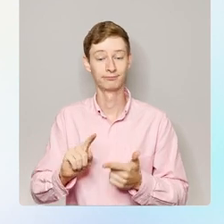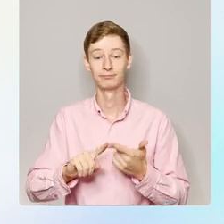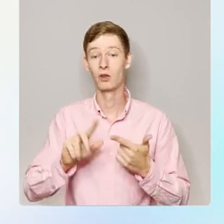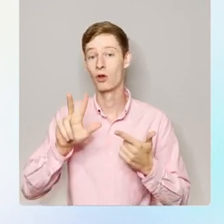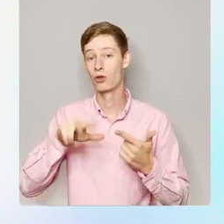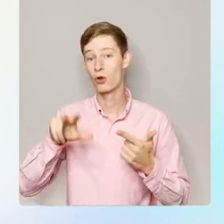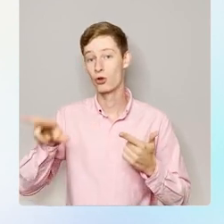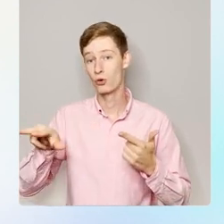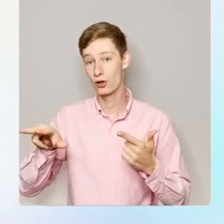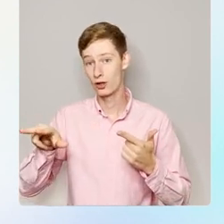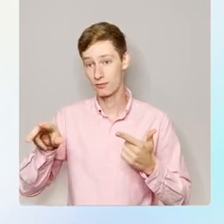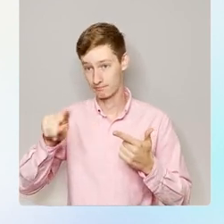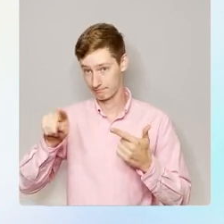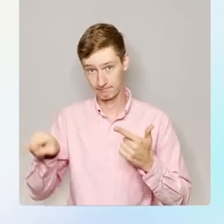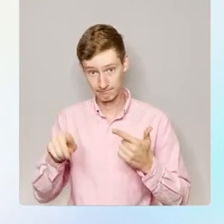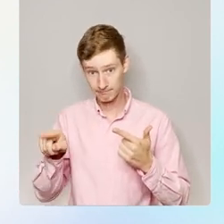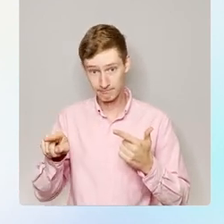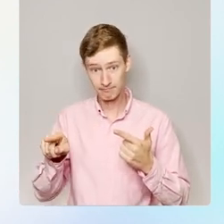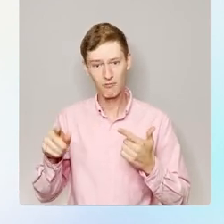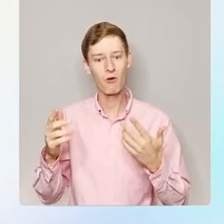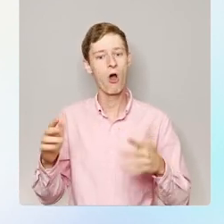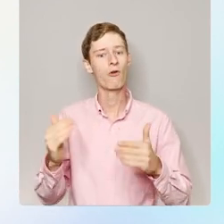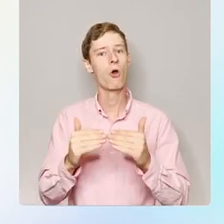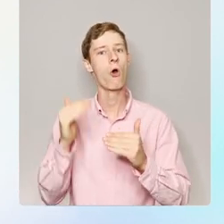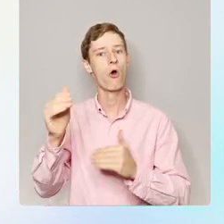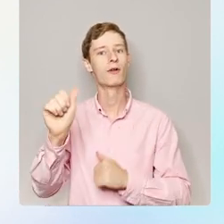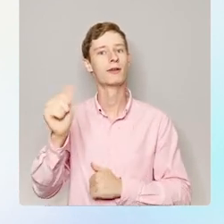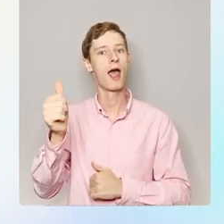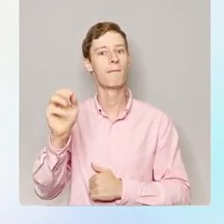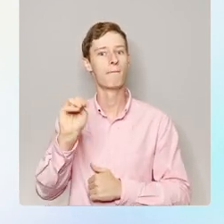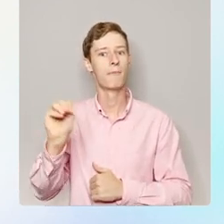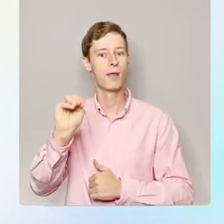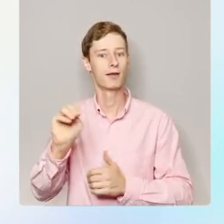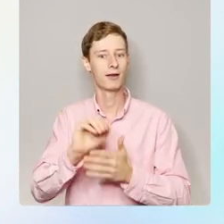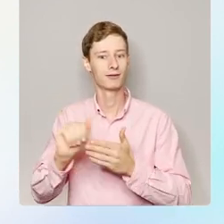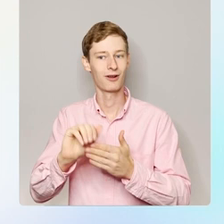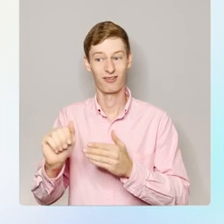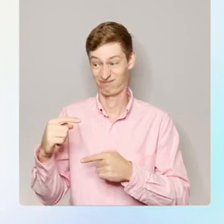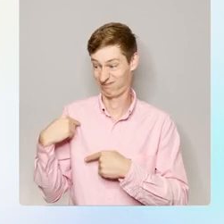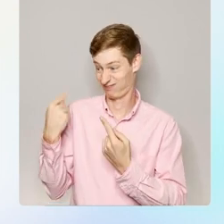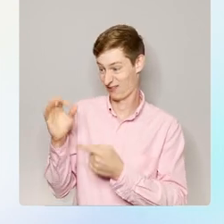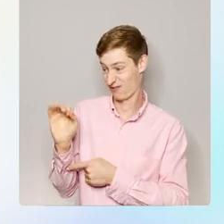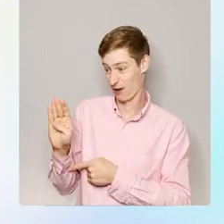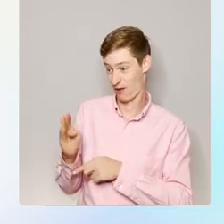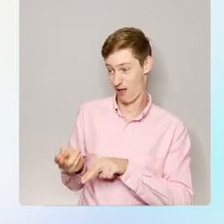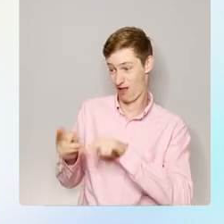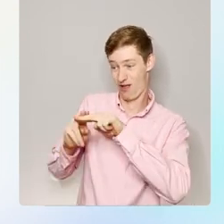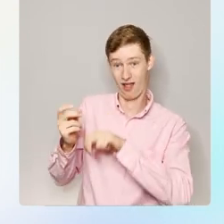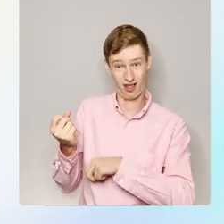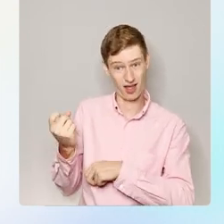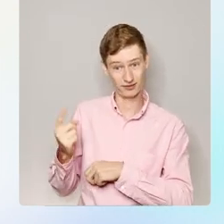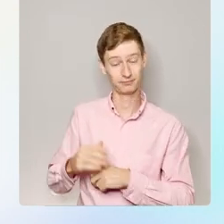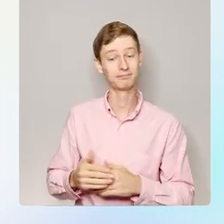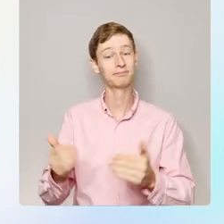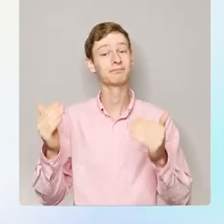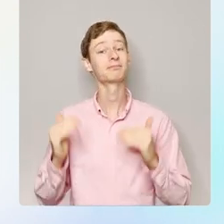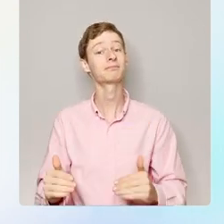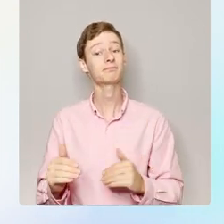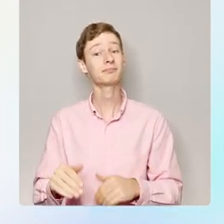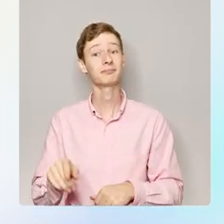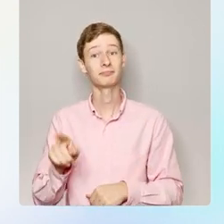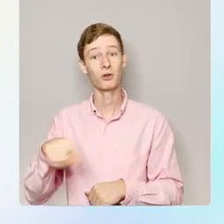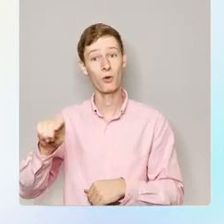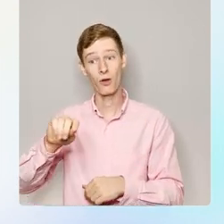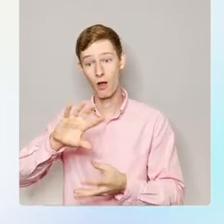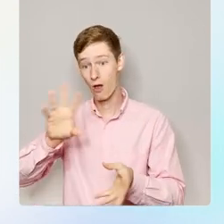33 titles have made over 10 million in gross revenue, which is up 11 since February. And the number of apps that have made